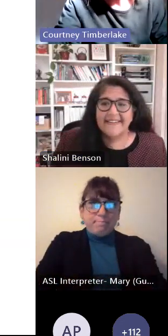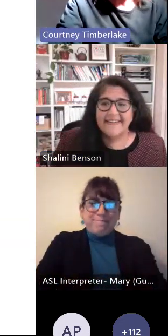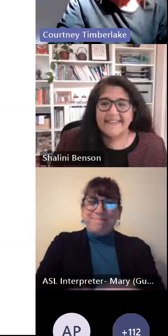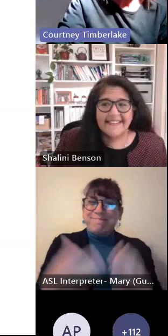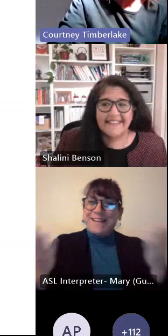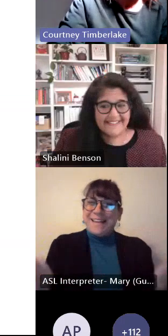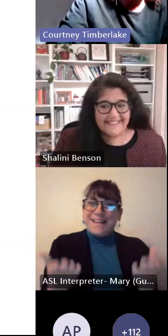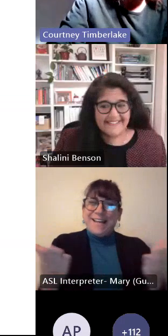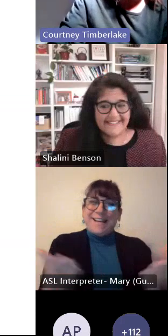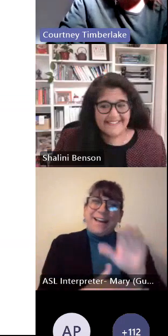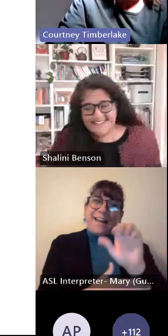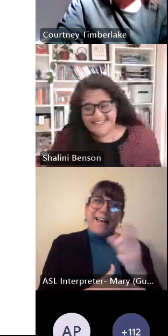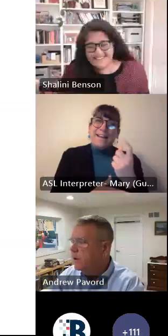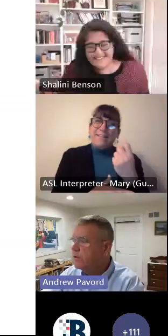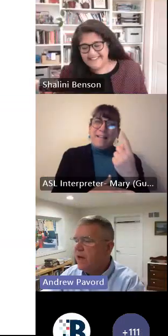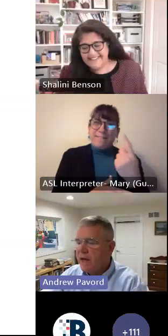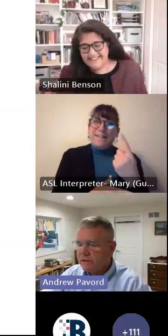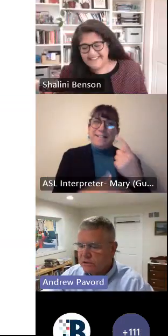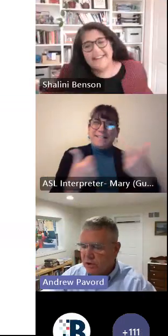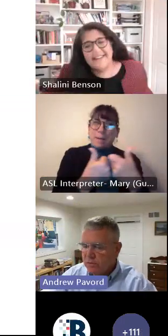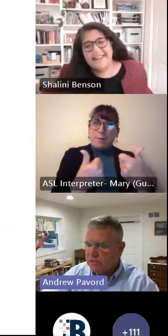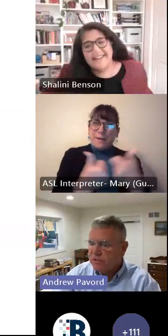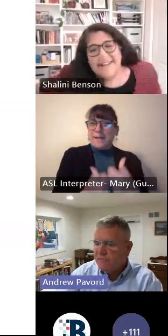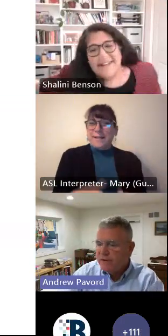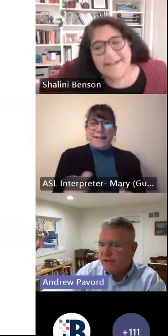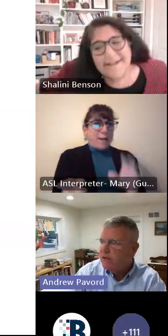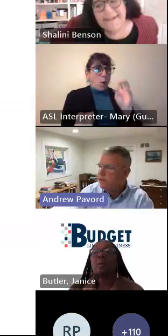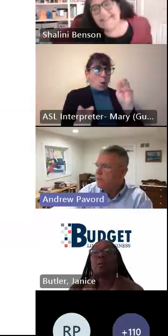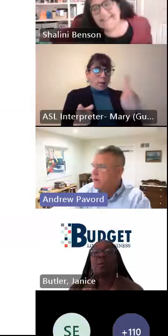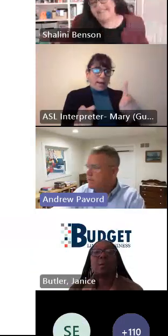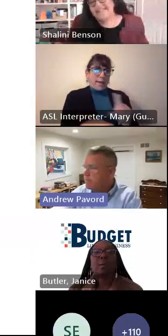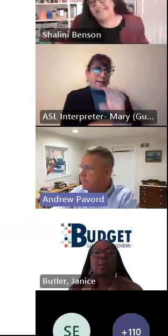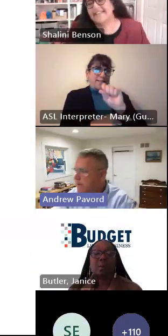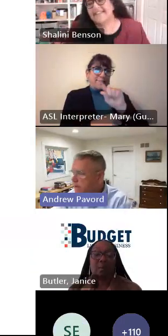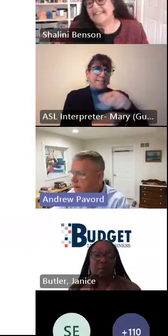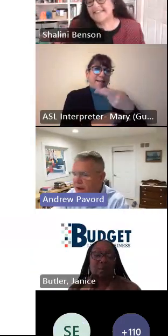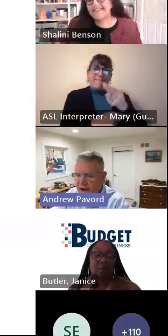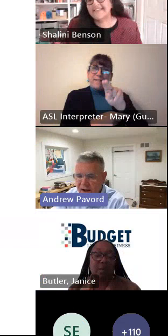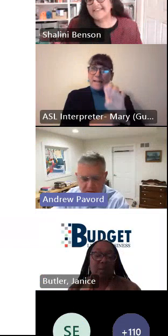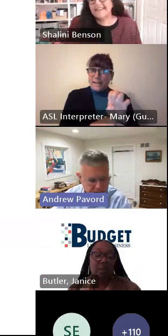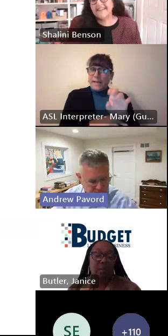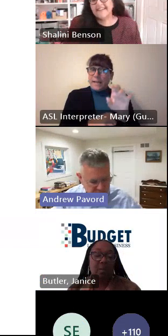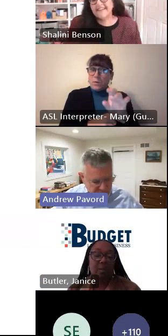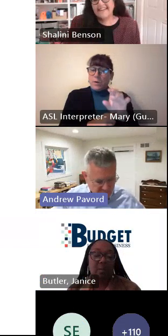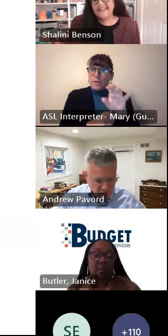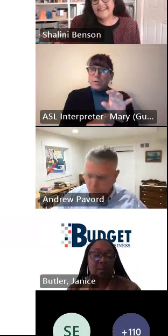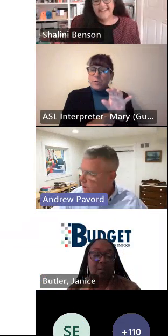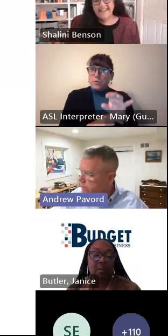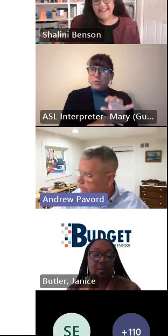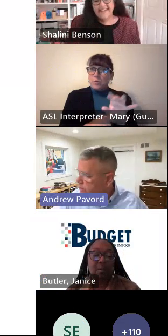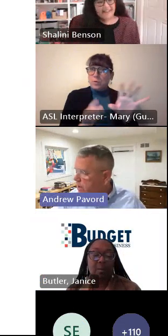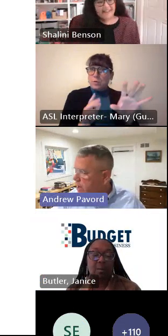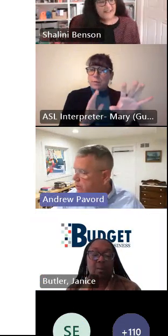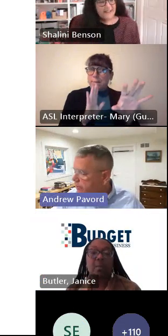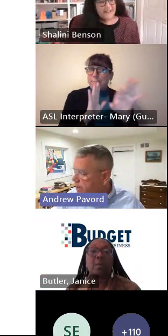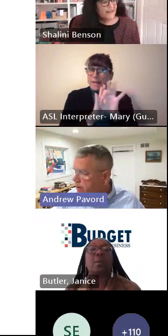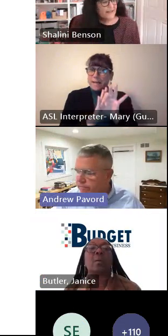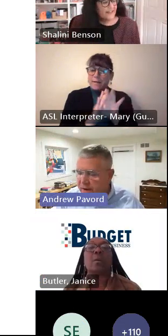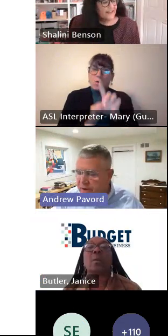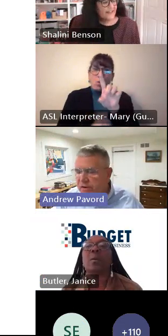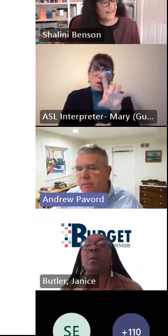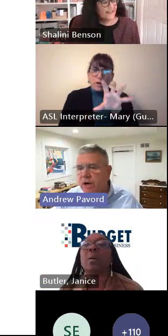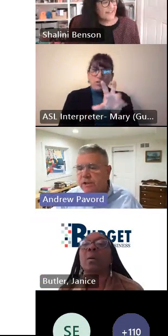Here we are, A-11 Jeopardy. Okay, so Stephanie, you want to pick whether it's